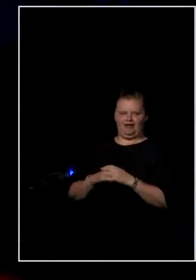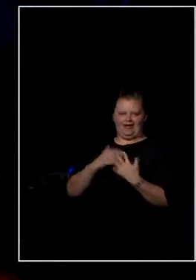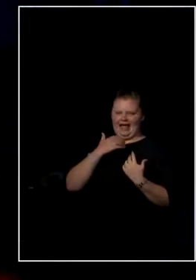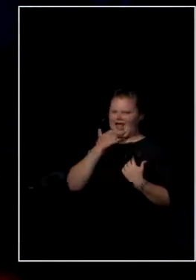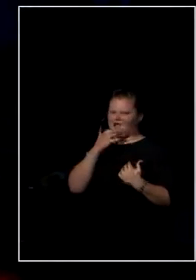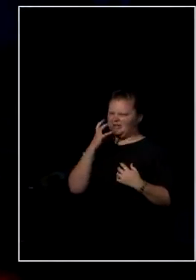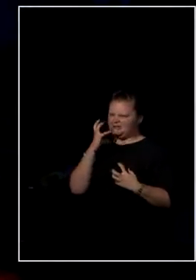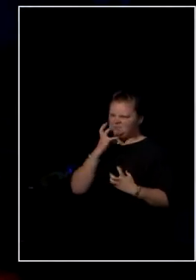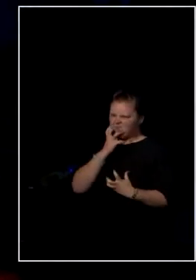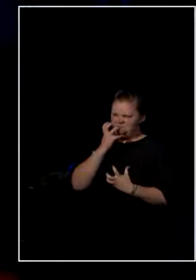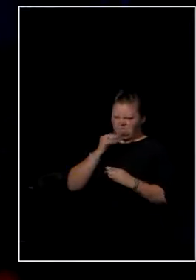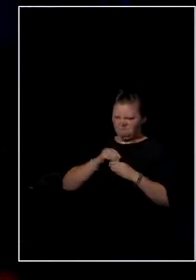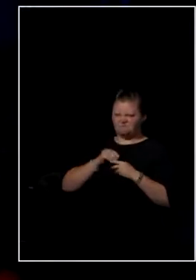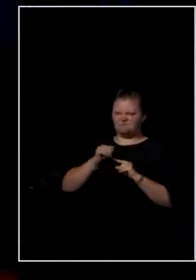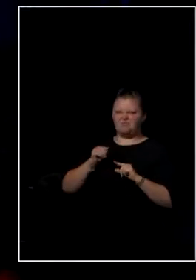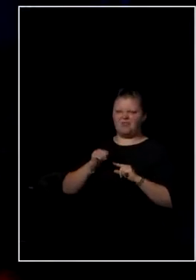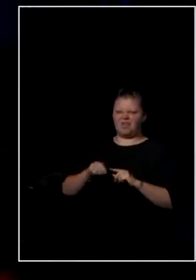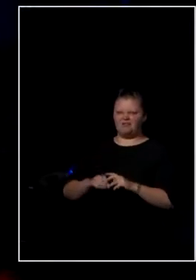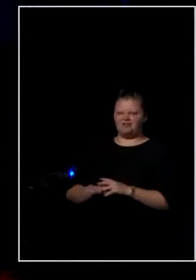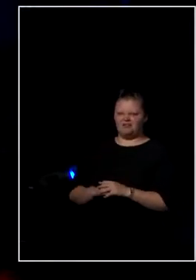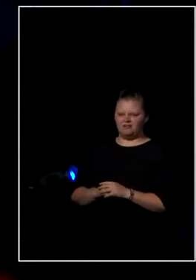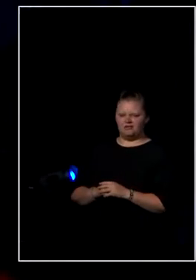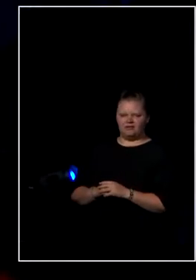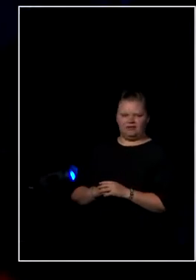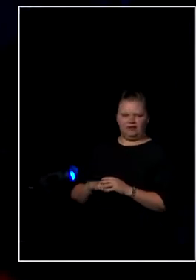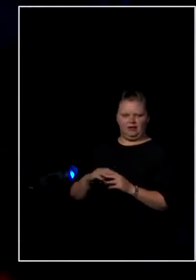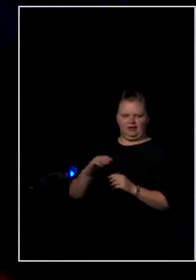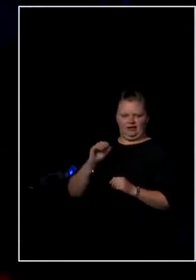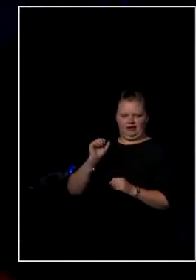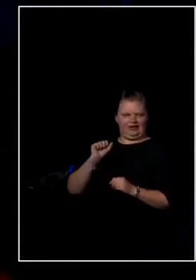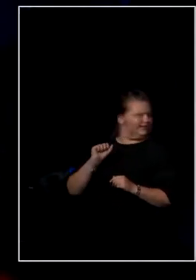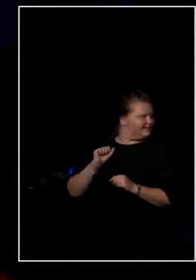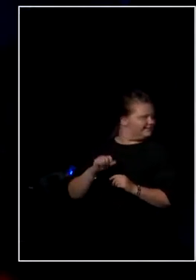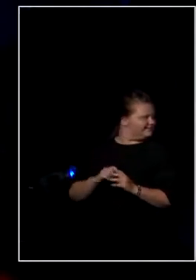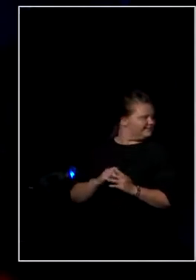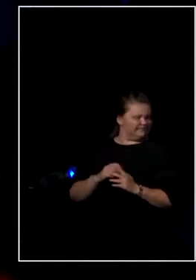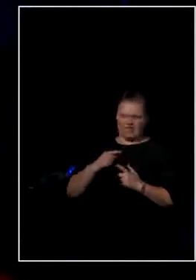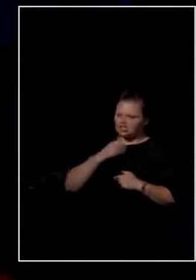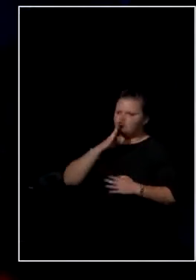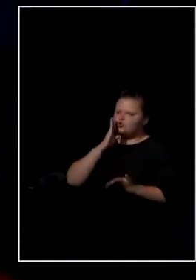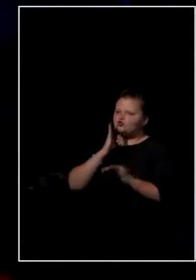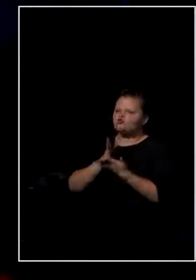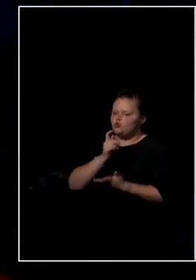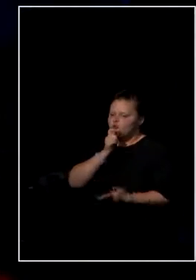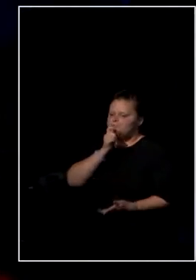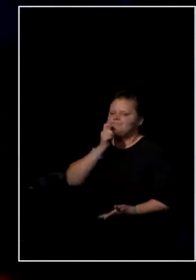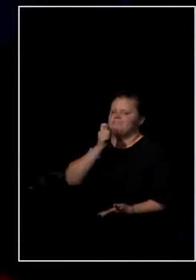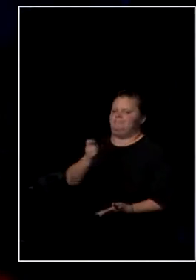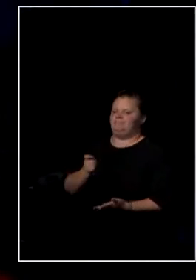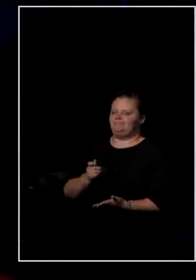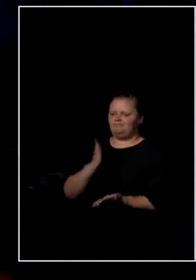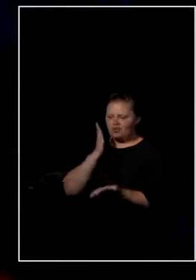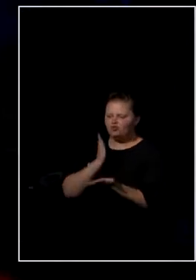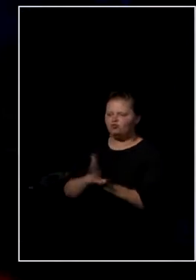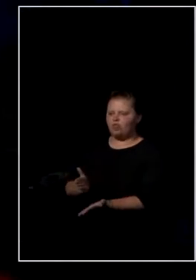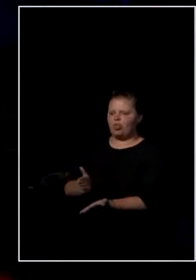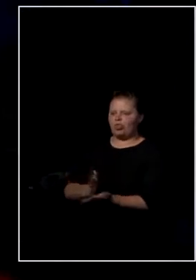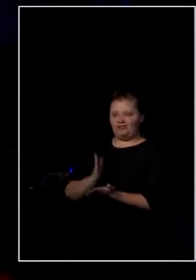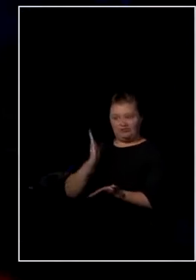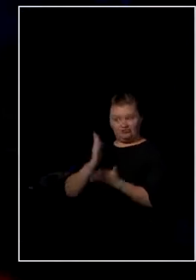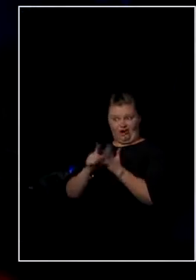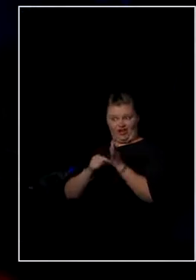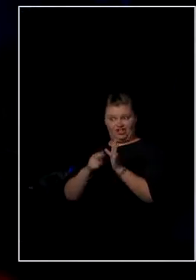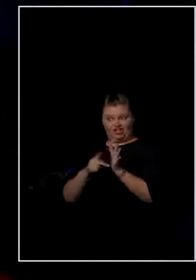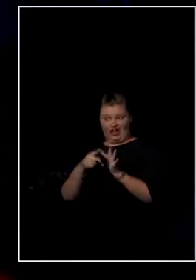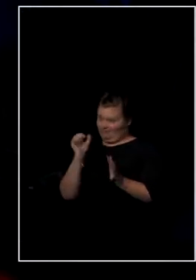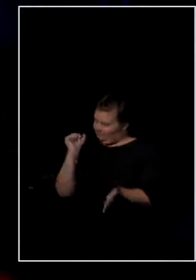is part of the experience. When we speak. Yeah. It's coming out of you to the truth. That's right, isn't it, Jane? Yep,